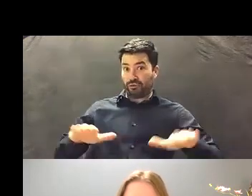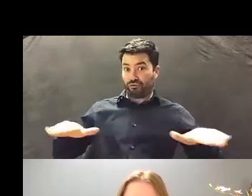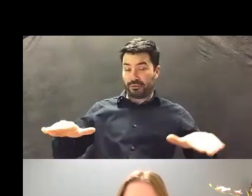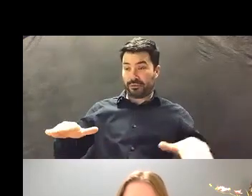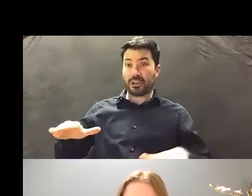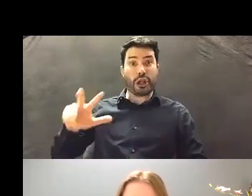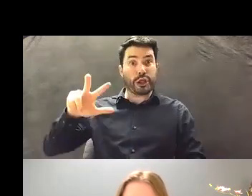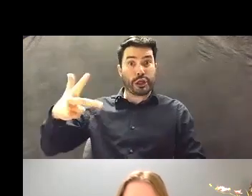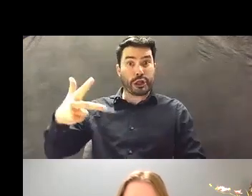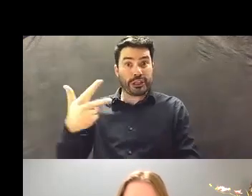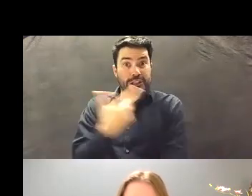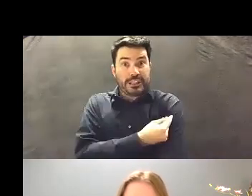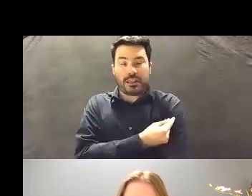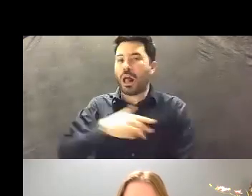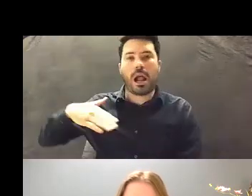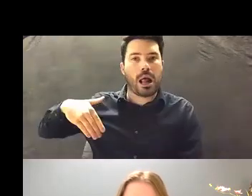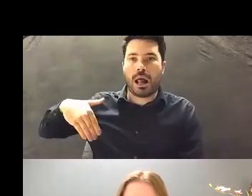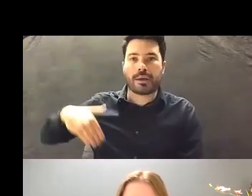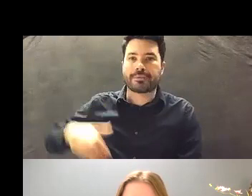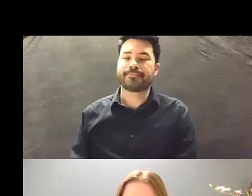group. Next slide.